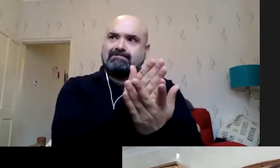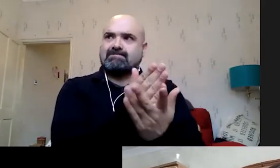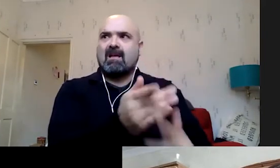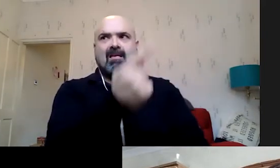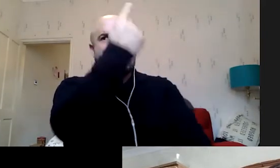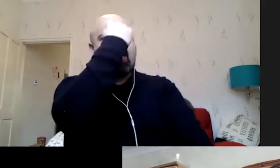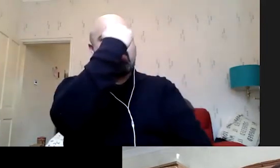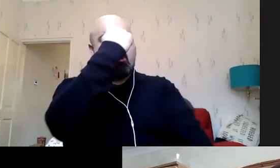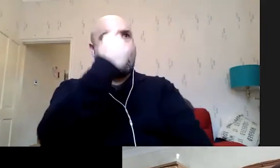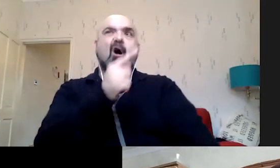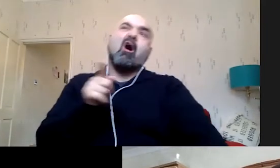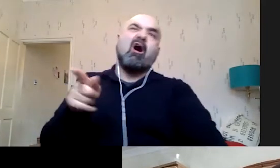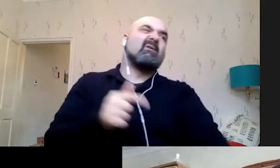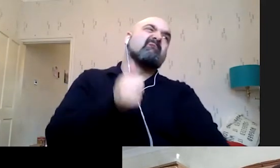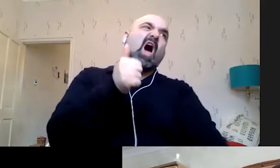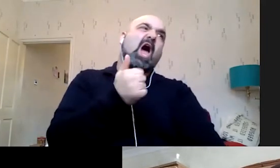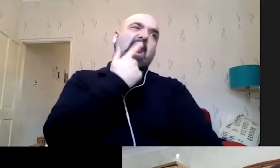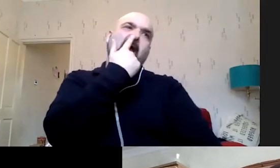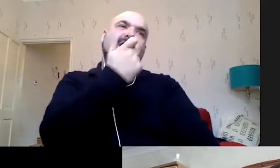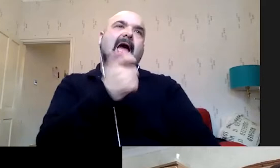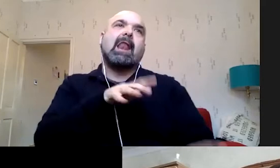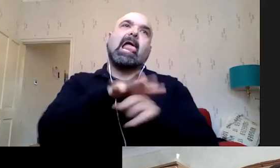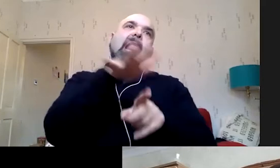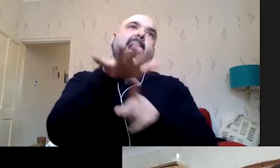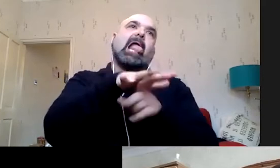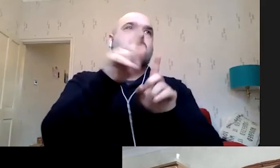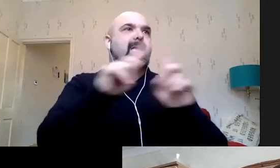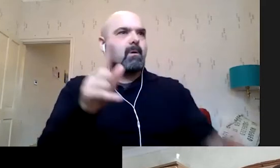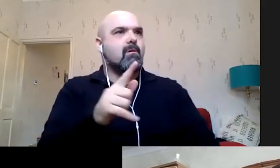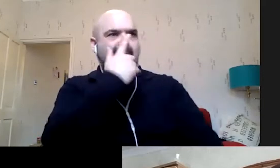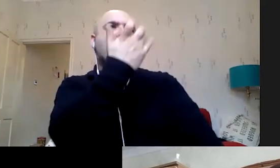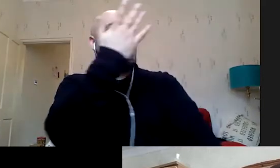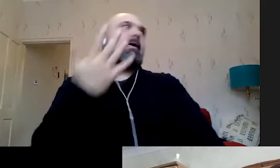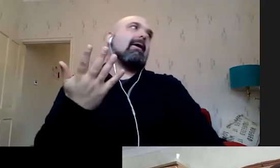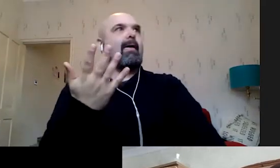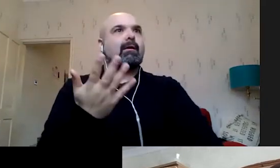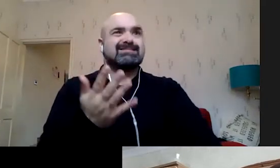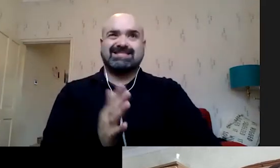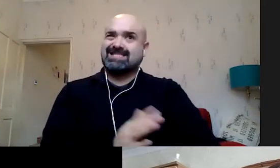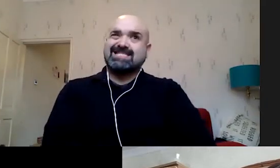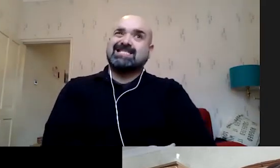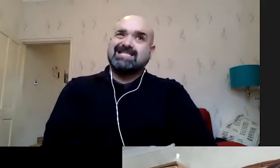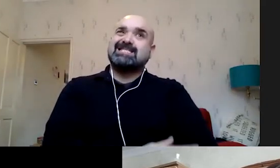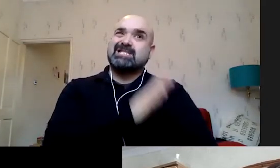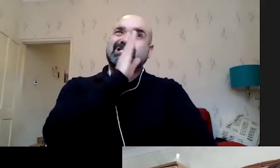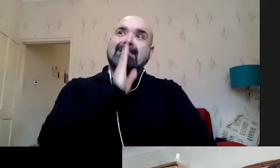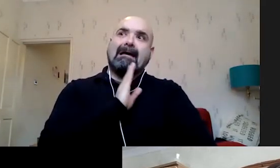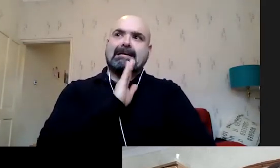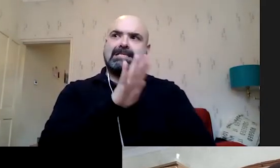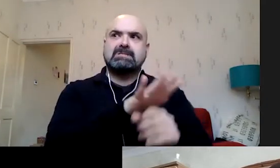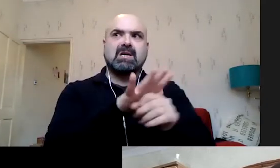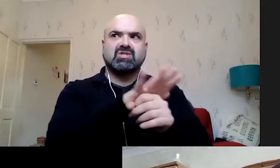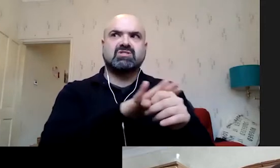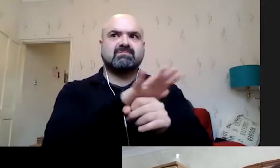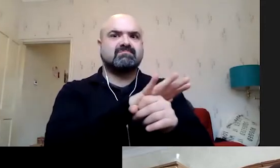that was perfectly okay, you know, to make fun of people. And that, you know, is obviously very, very sad. And,